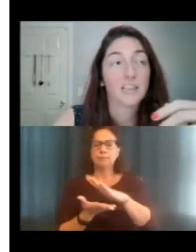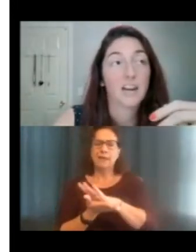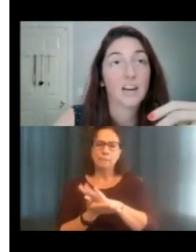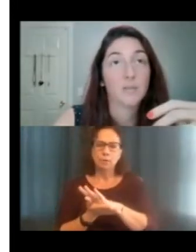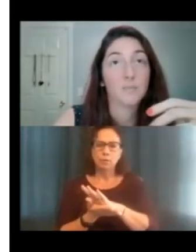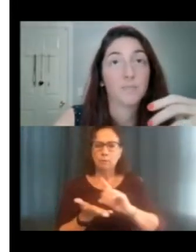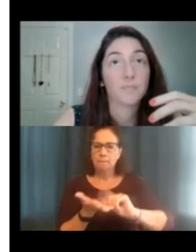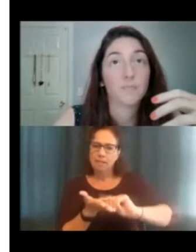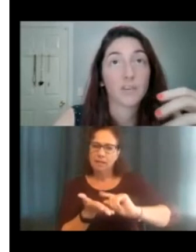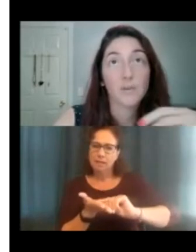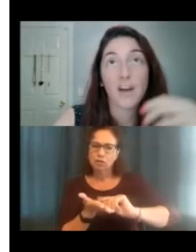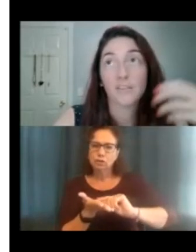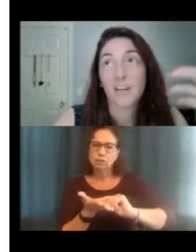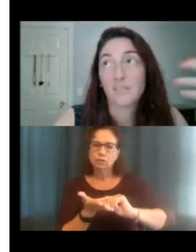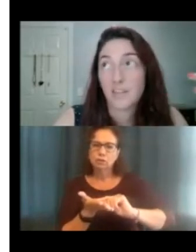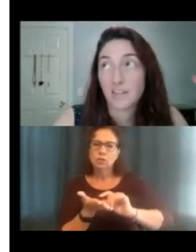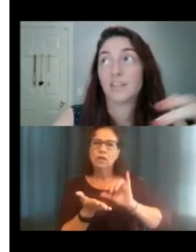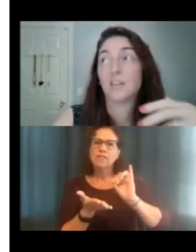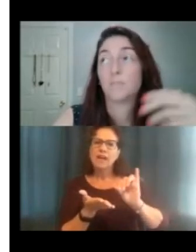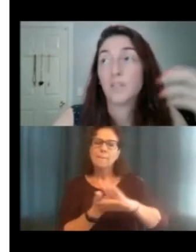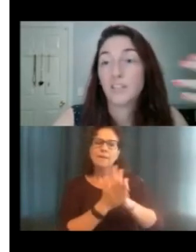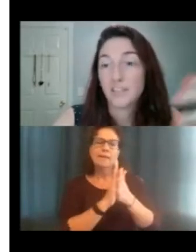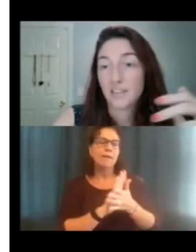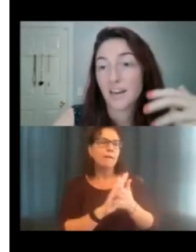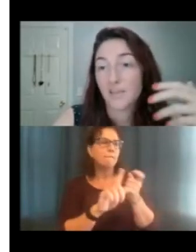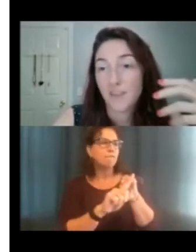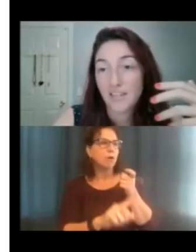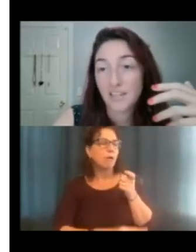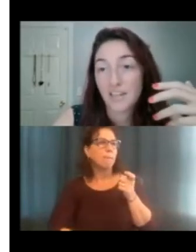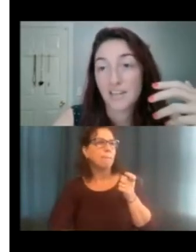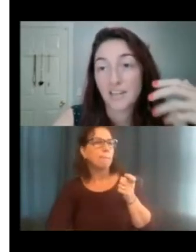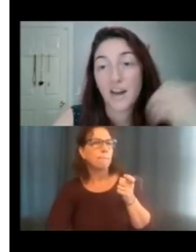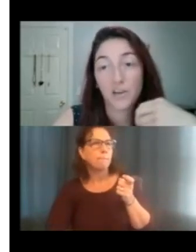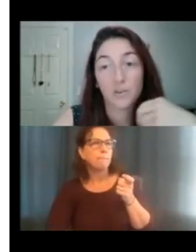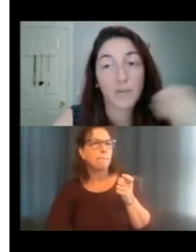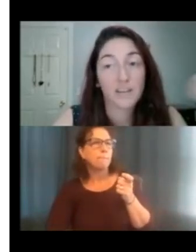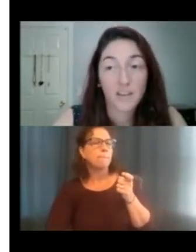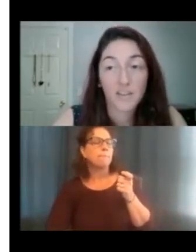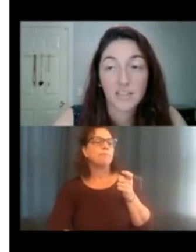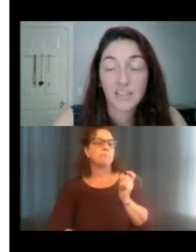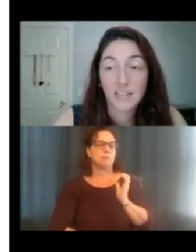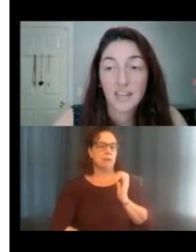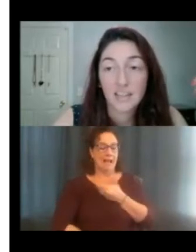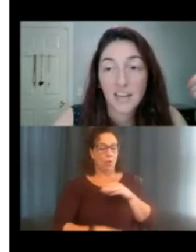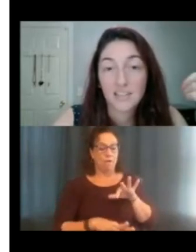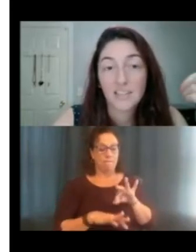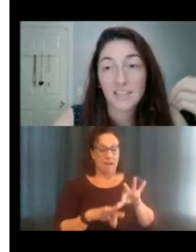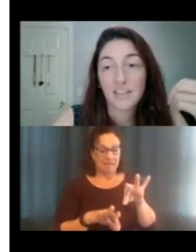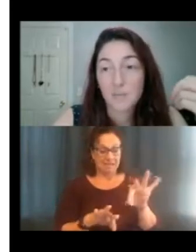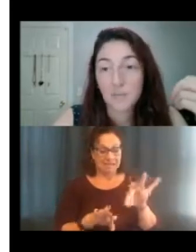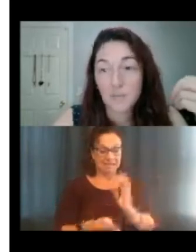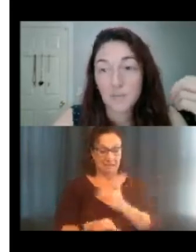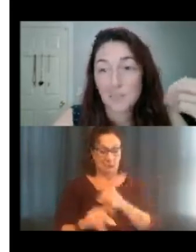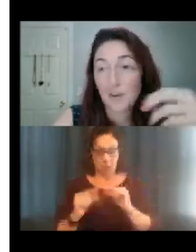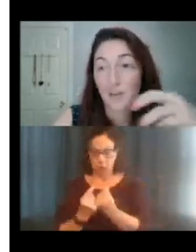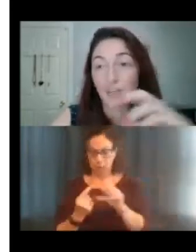published grew out of kind of building findings in our group and in others that suggest that